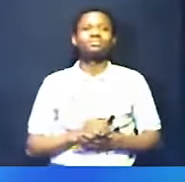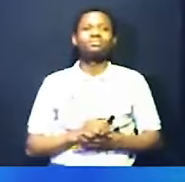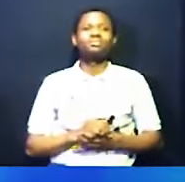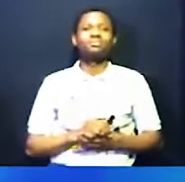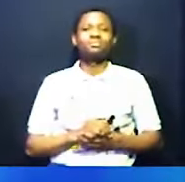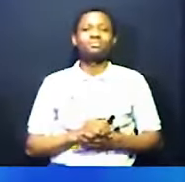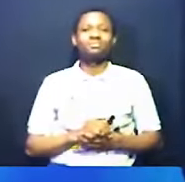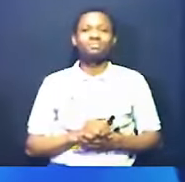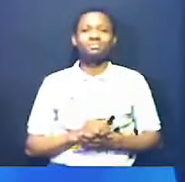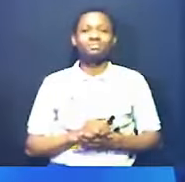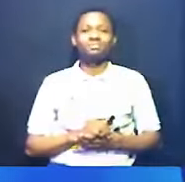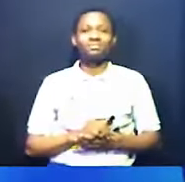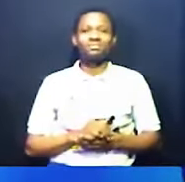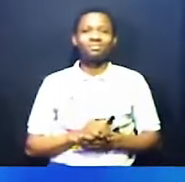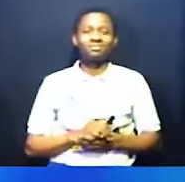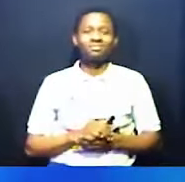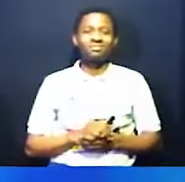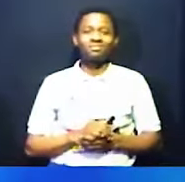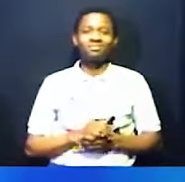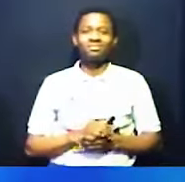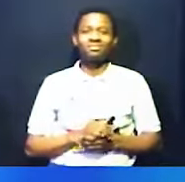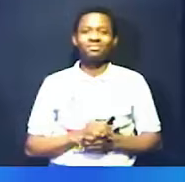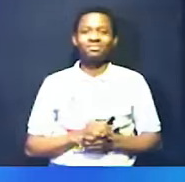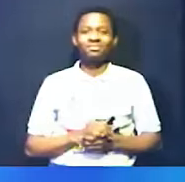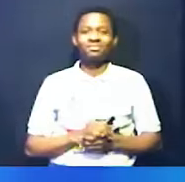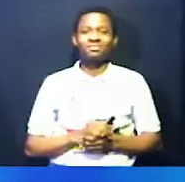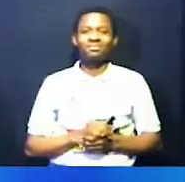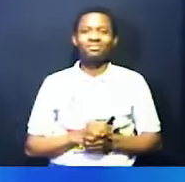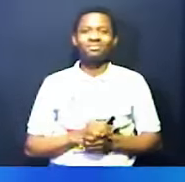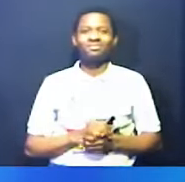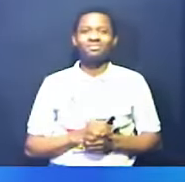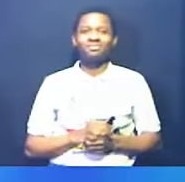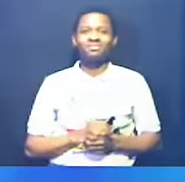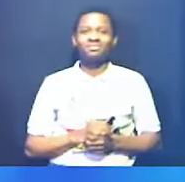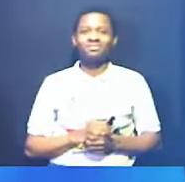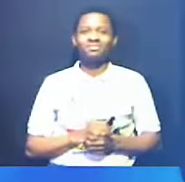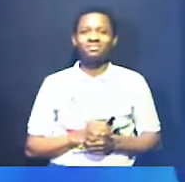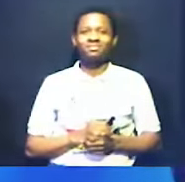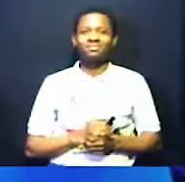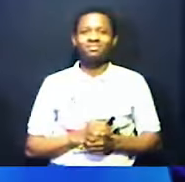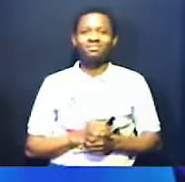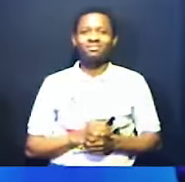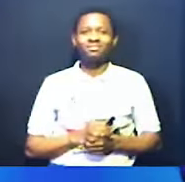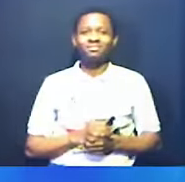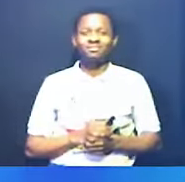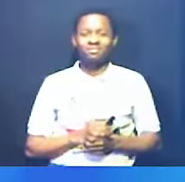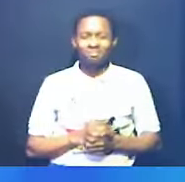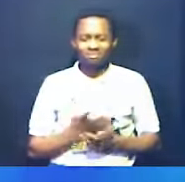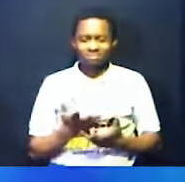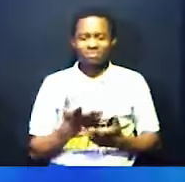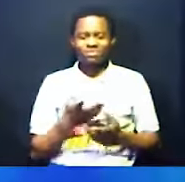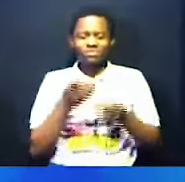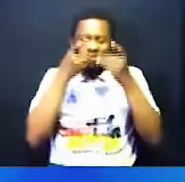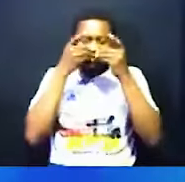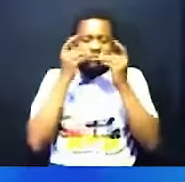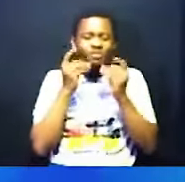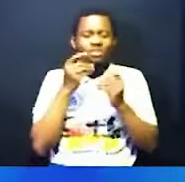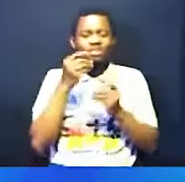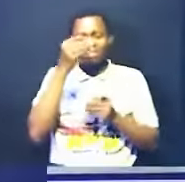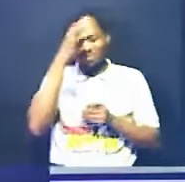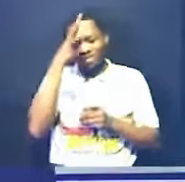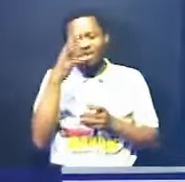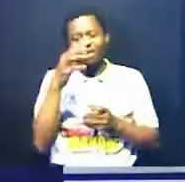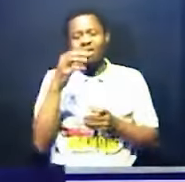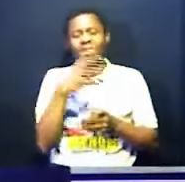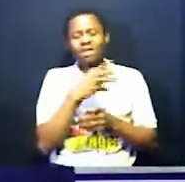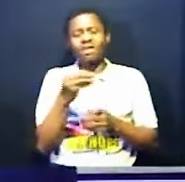the males among us, you have to put your, that you have to change that. Disgrace is its father.